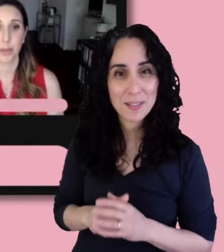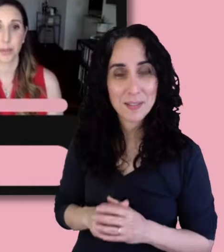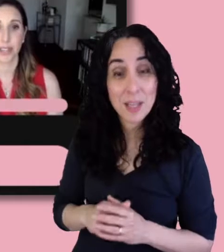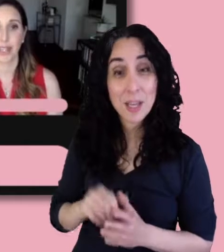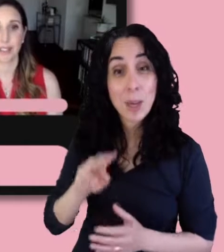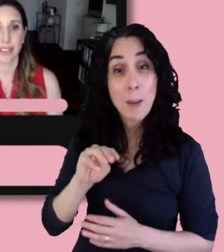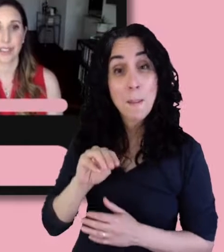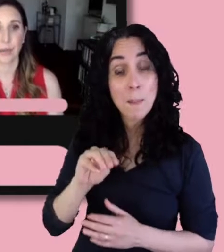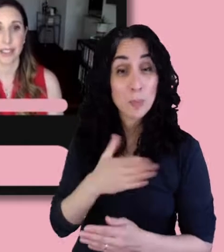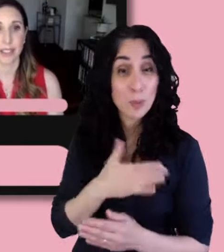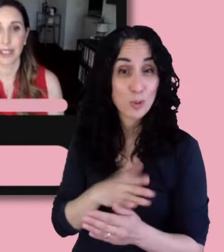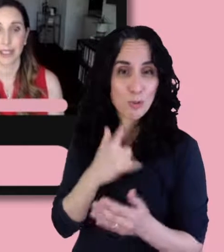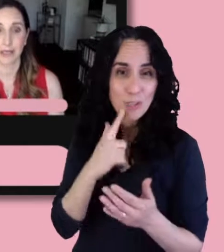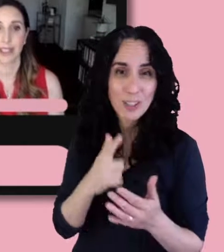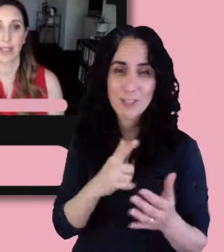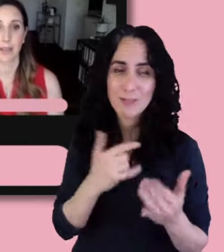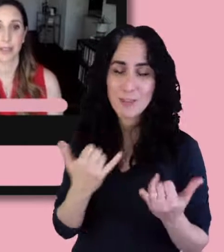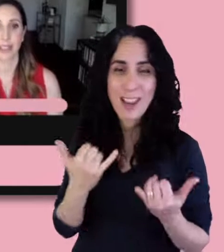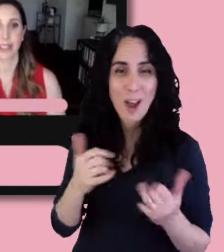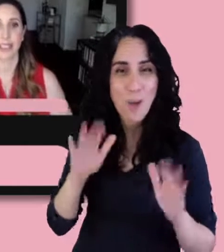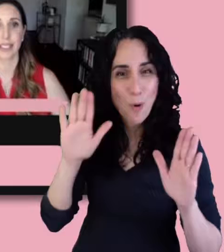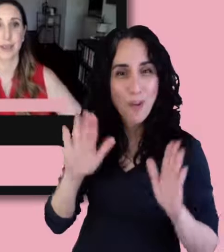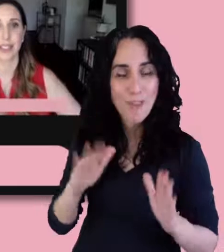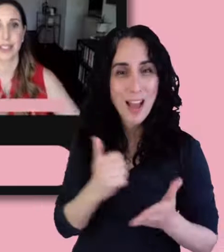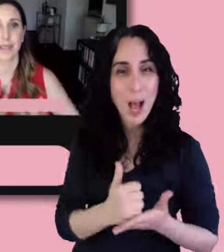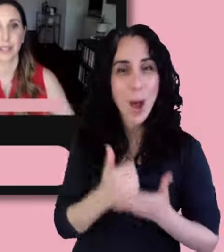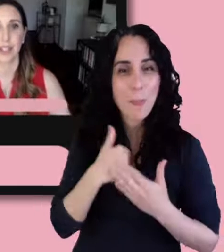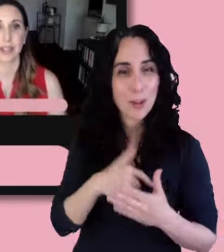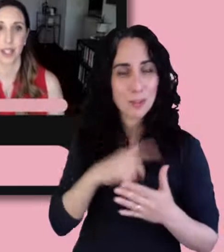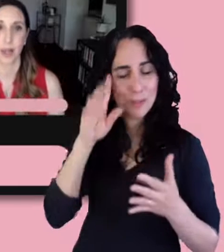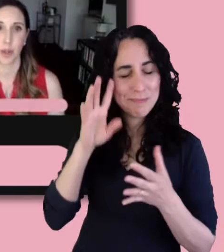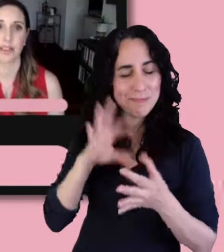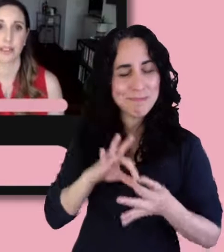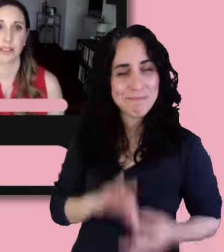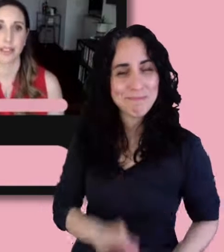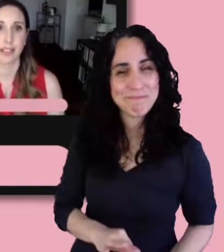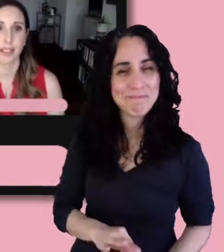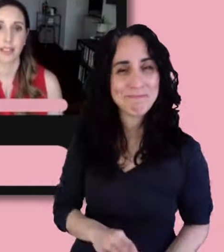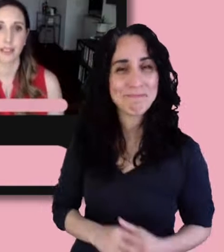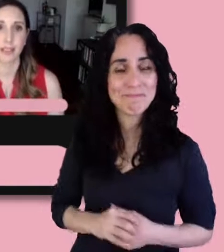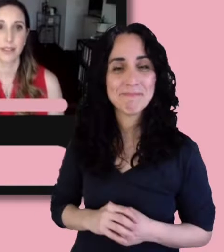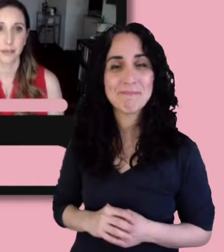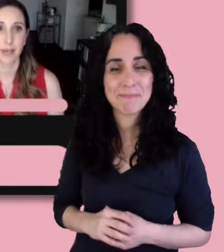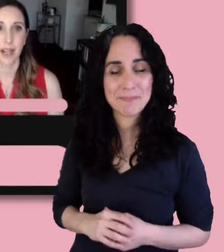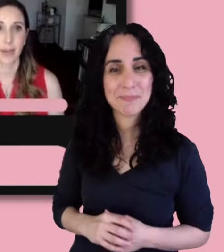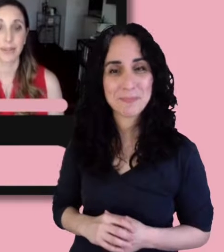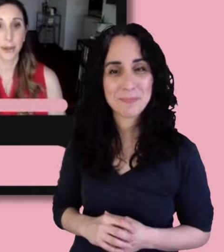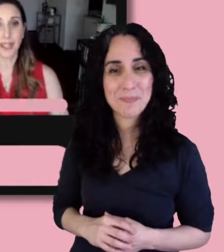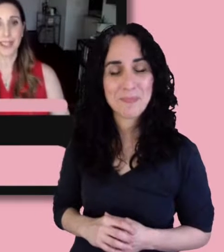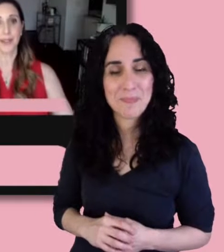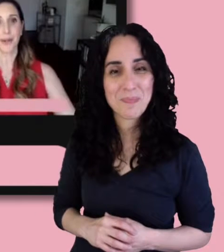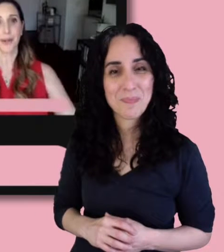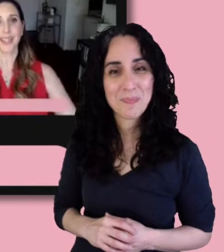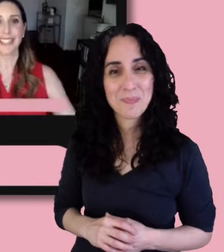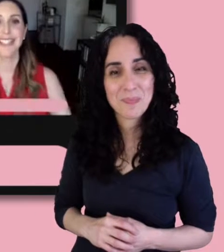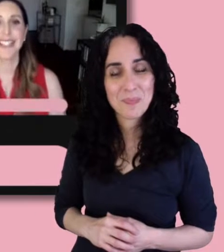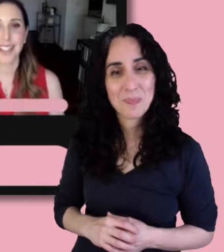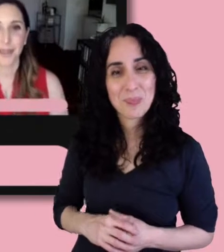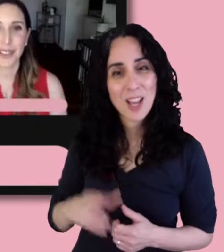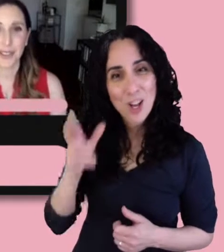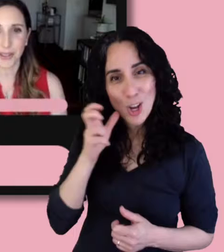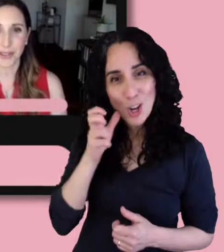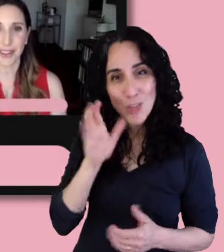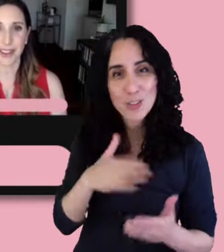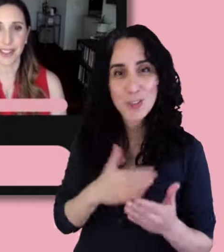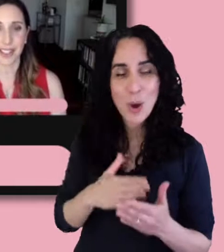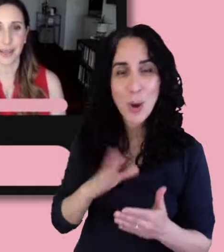before, musicality is really great right now because it keeps us very, very present. Okay, so I